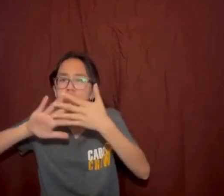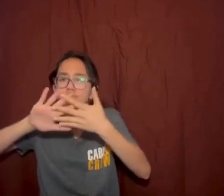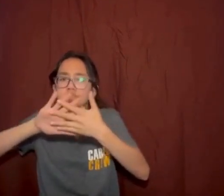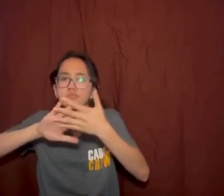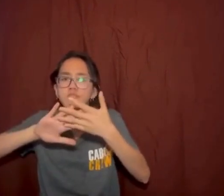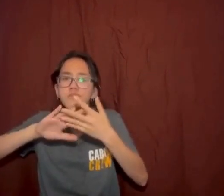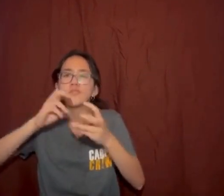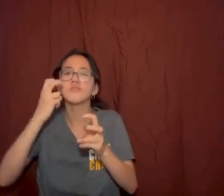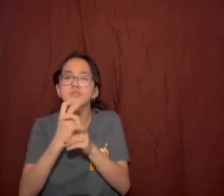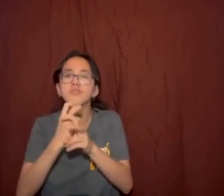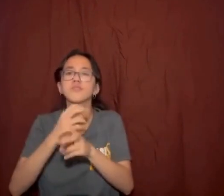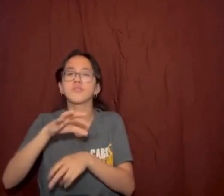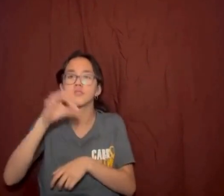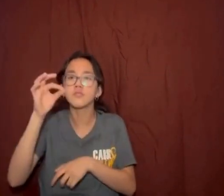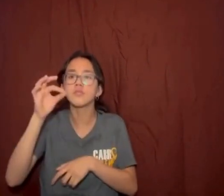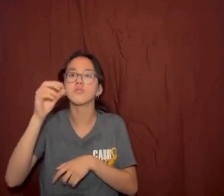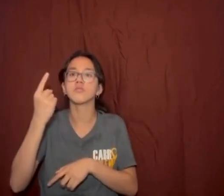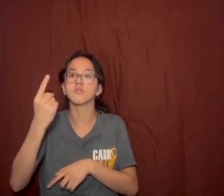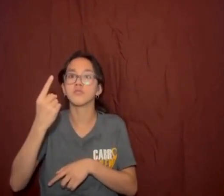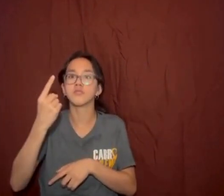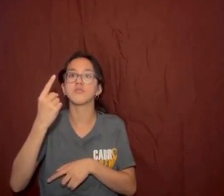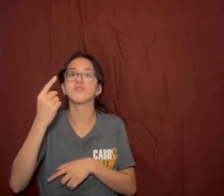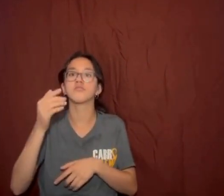to confuse their predators.